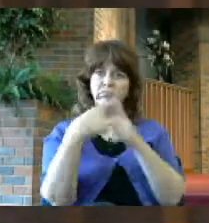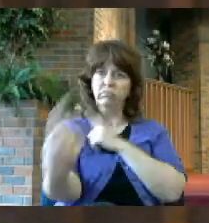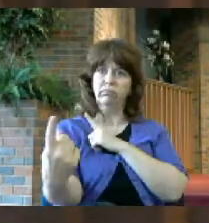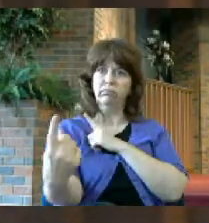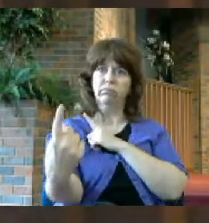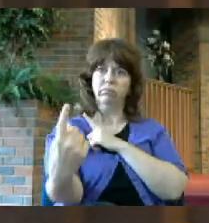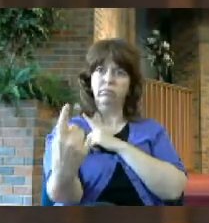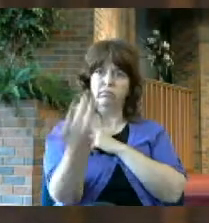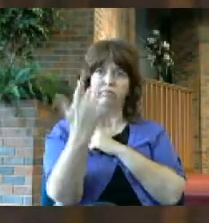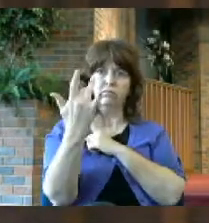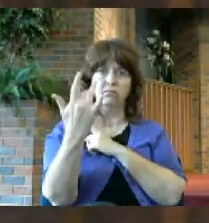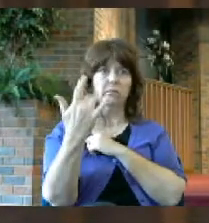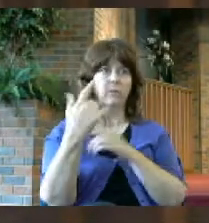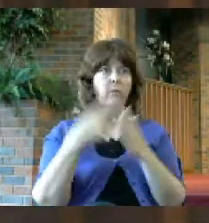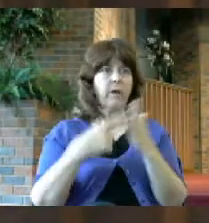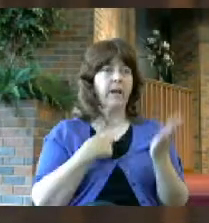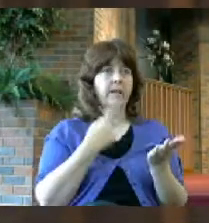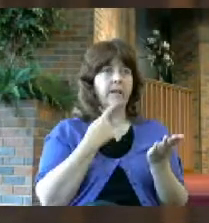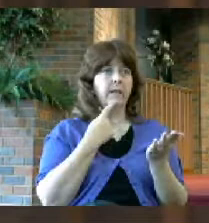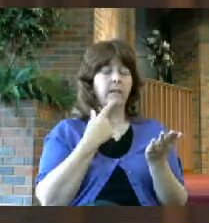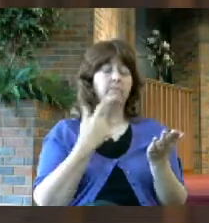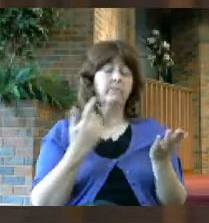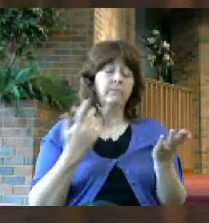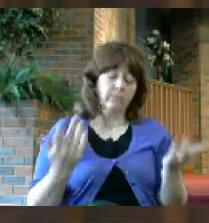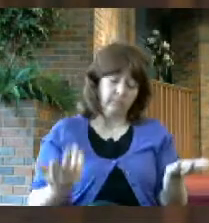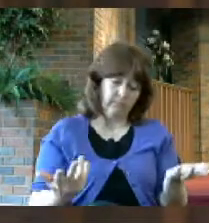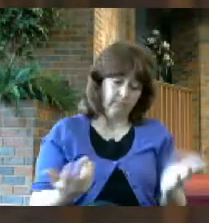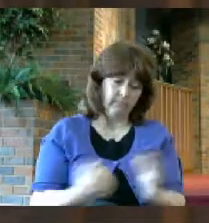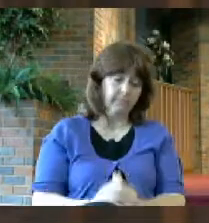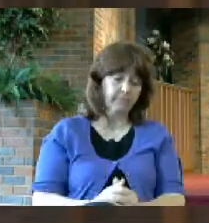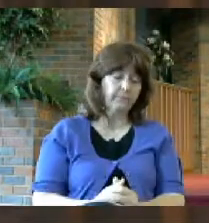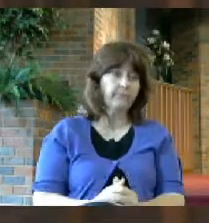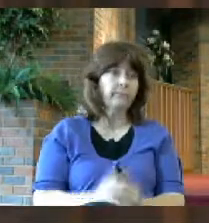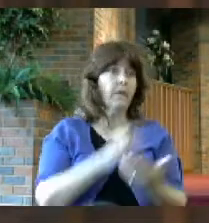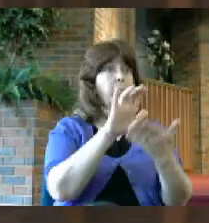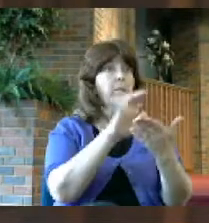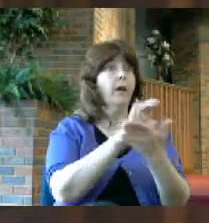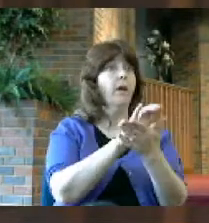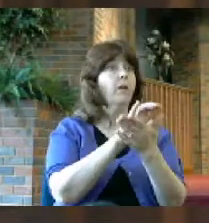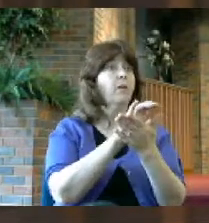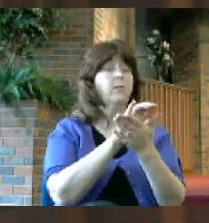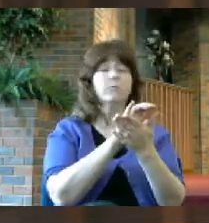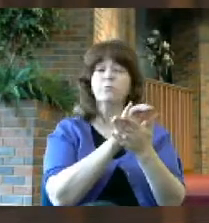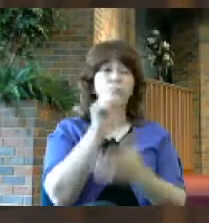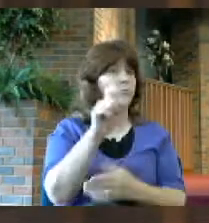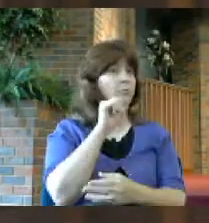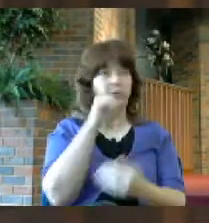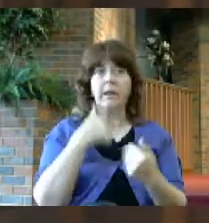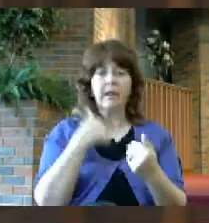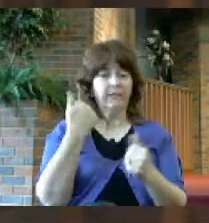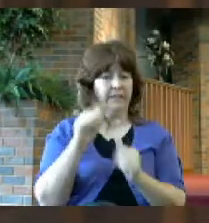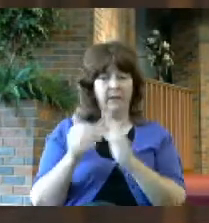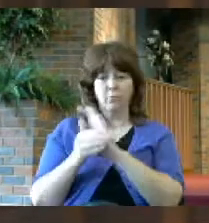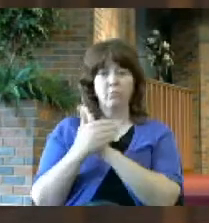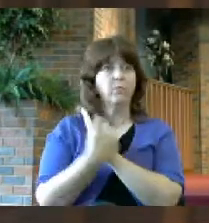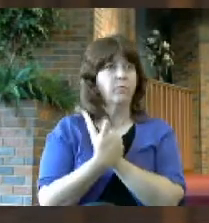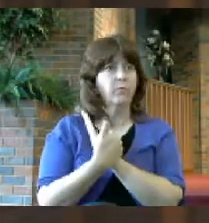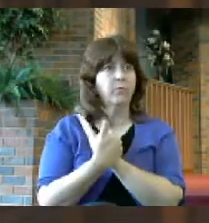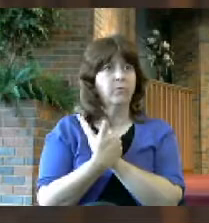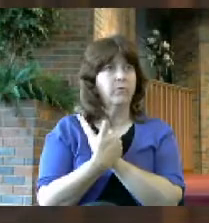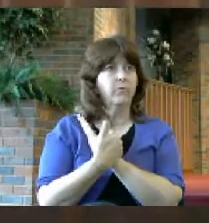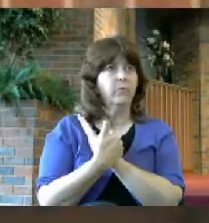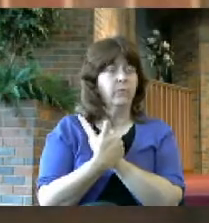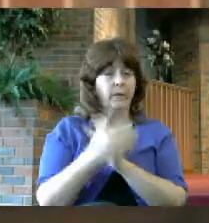The marriage should not have any adultery. That there's no place in the lives of humanity for fornication. That